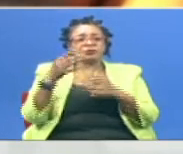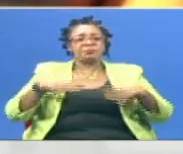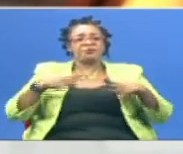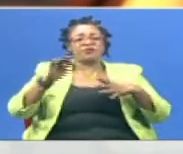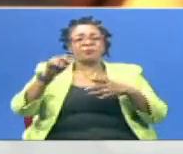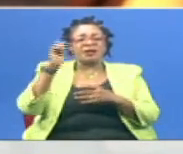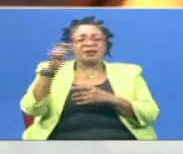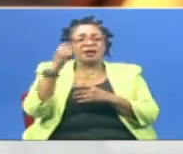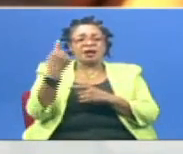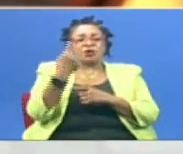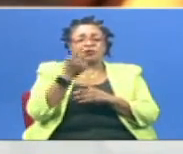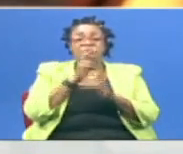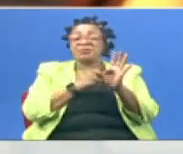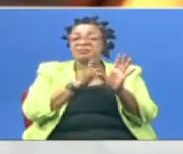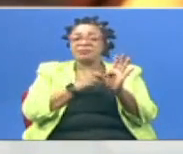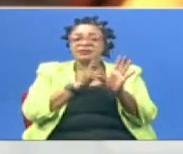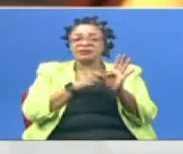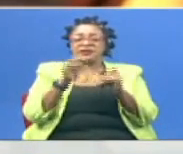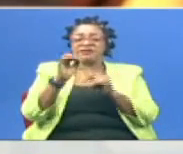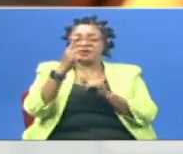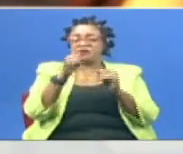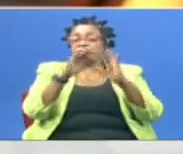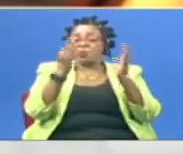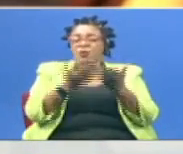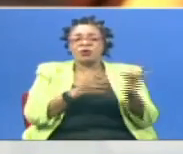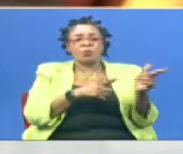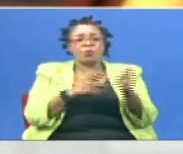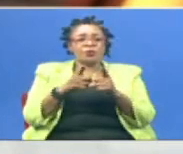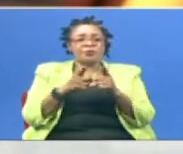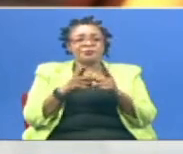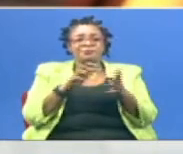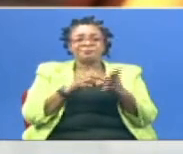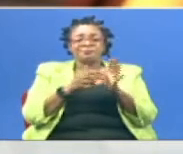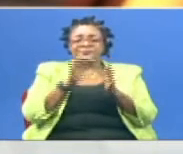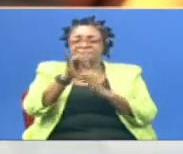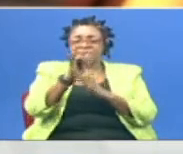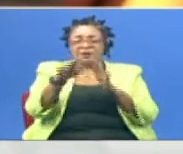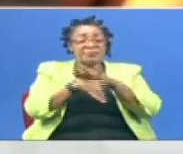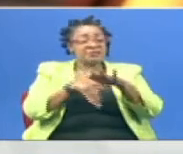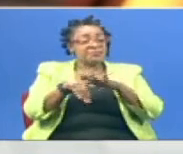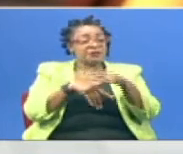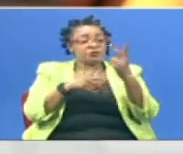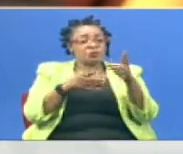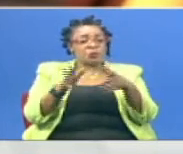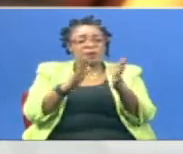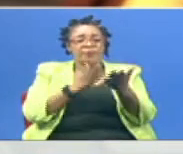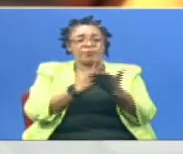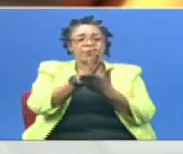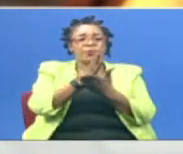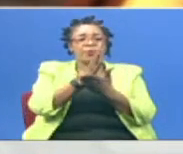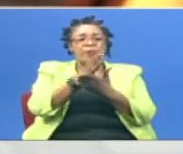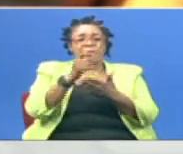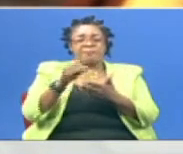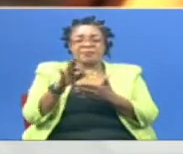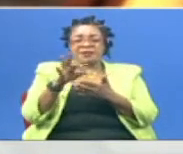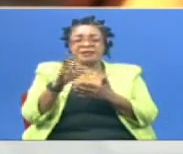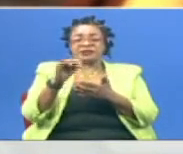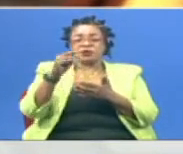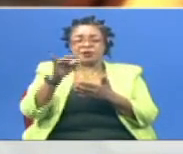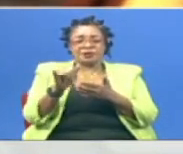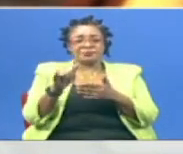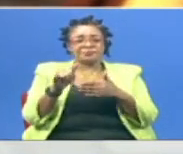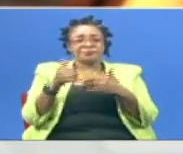Kenya alone participated in the First World War, and they would have done that principally in two ways: either through being an askari,